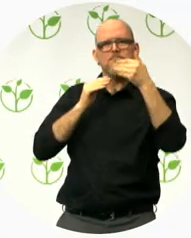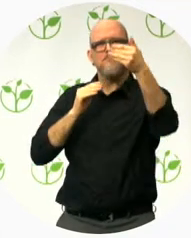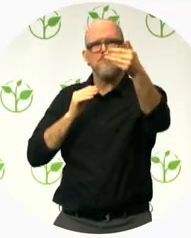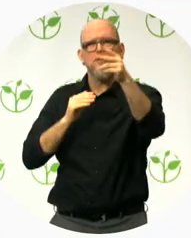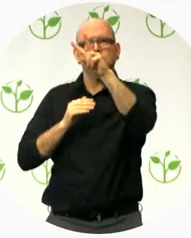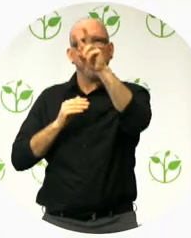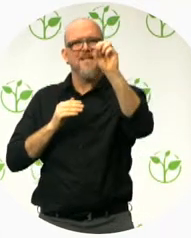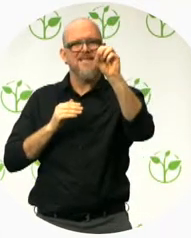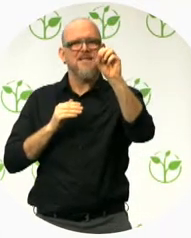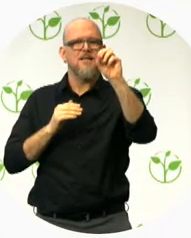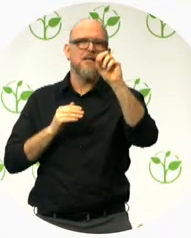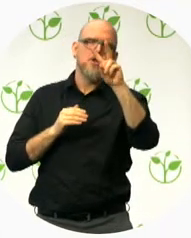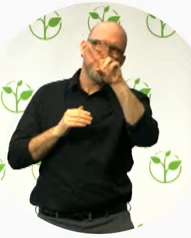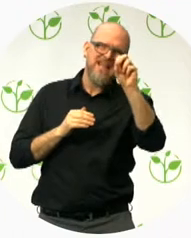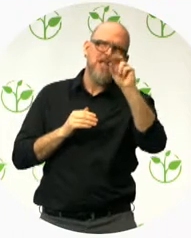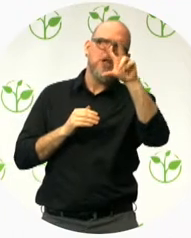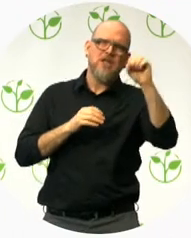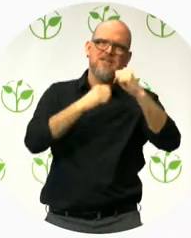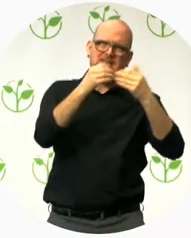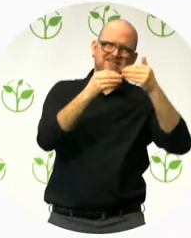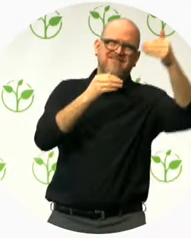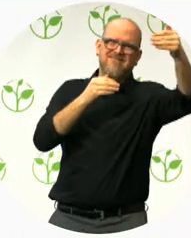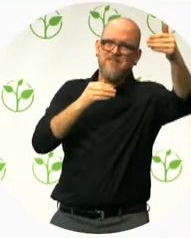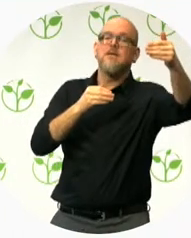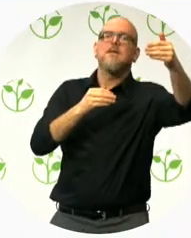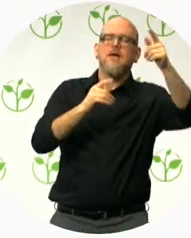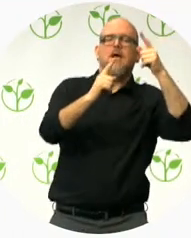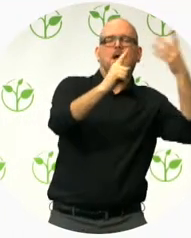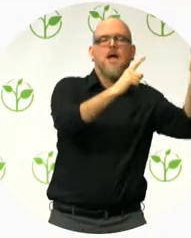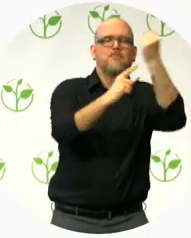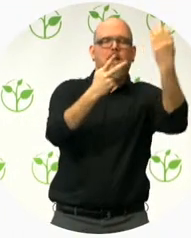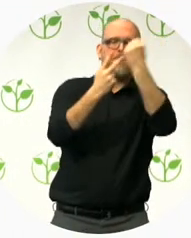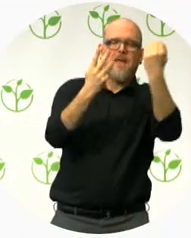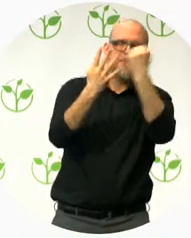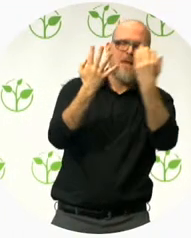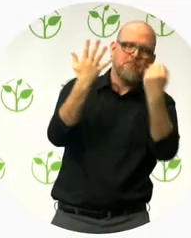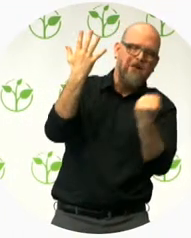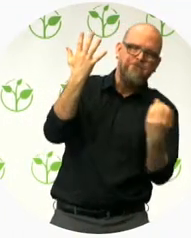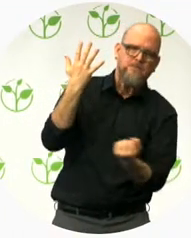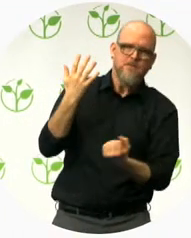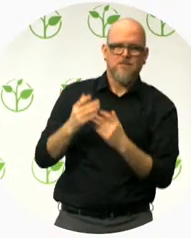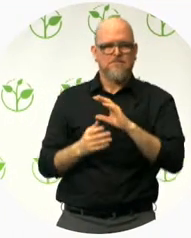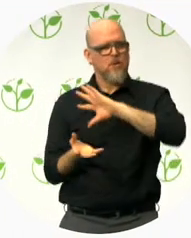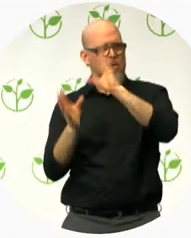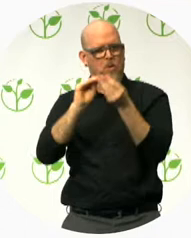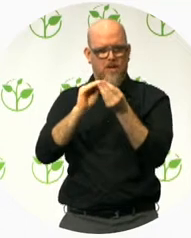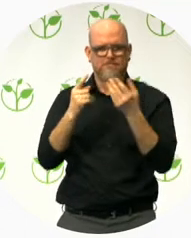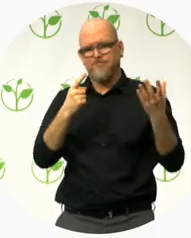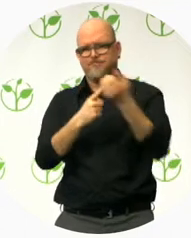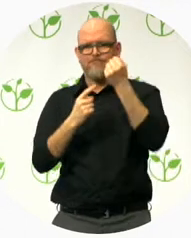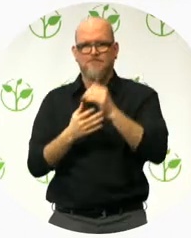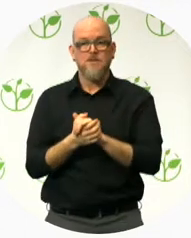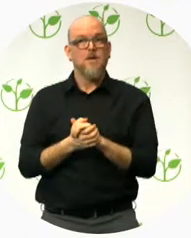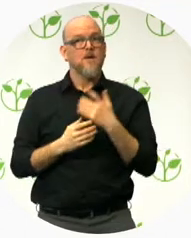requires to be universal. It applies to all countries, developed or